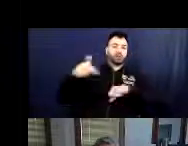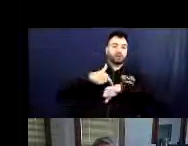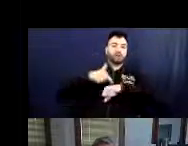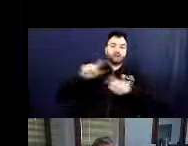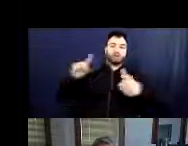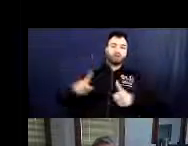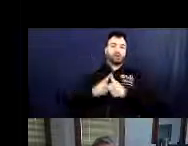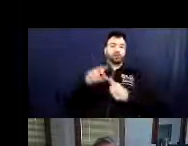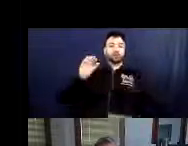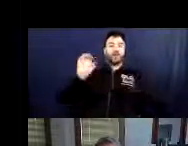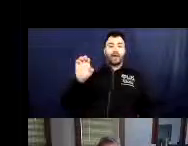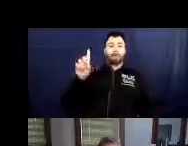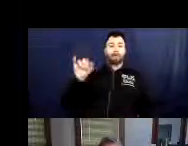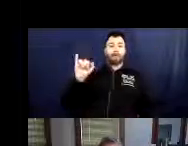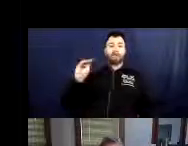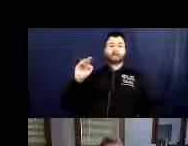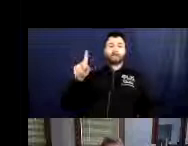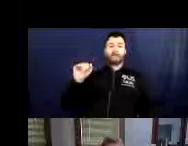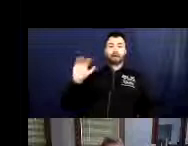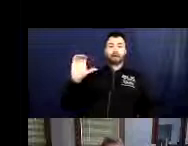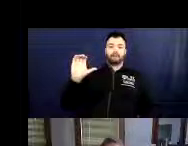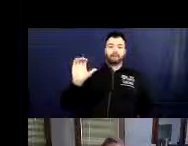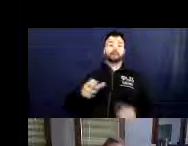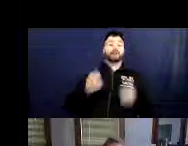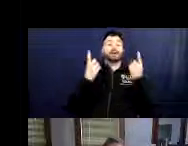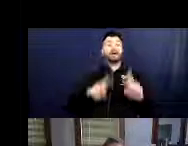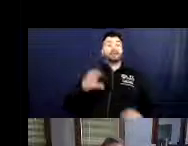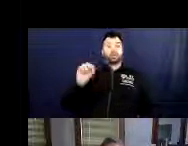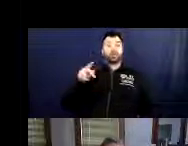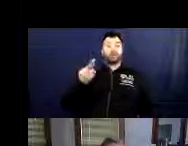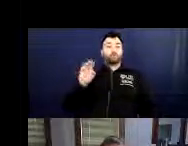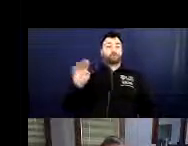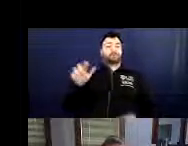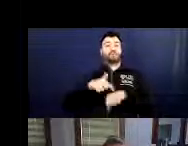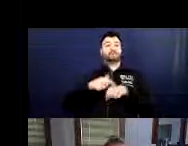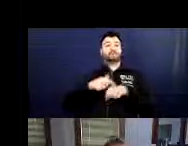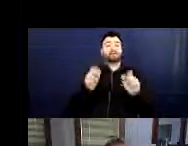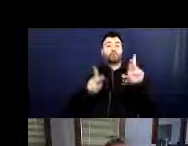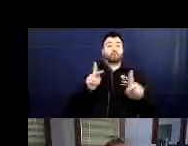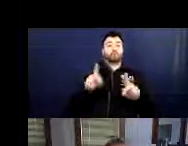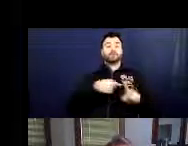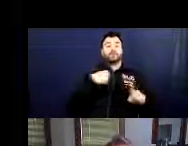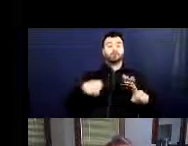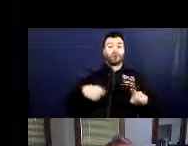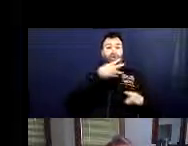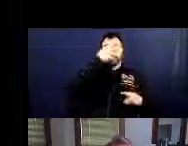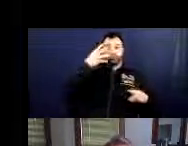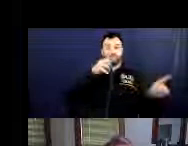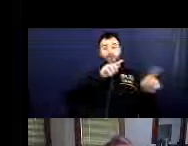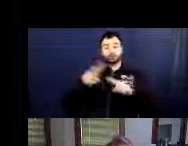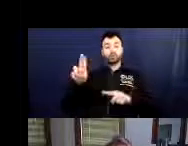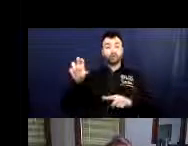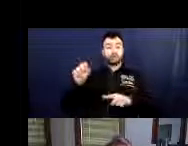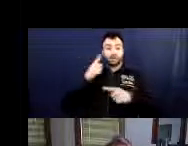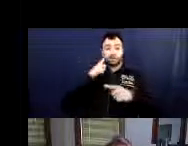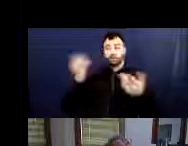epidemic. Part of it was brought to the US by Chinese immigrants who were working as